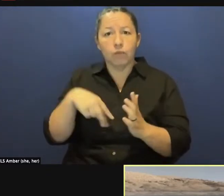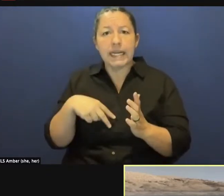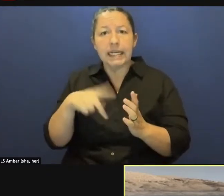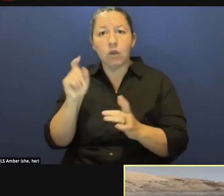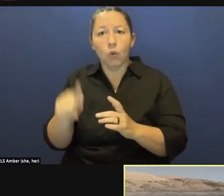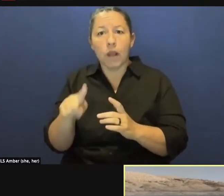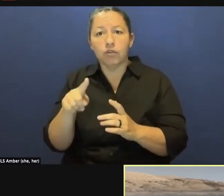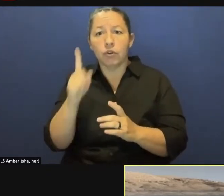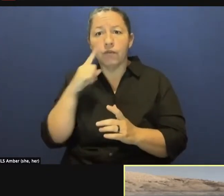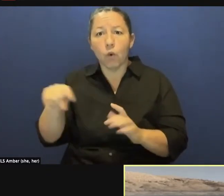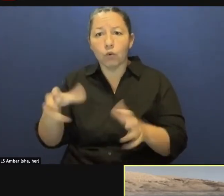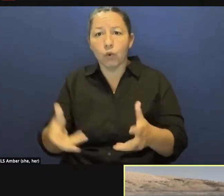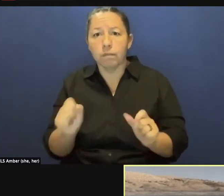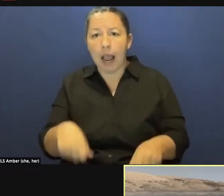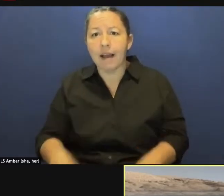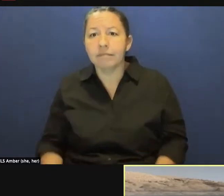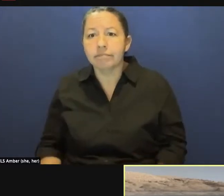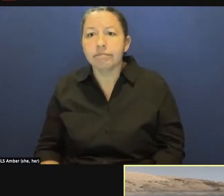So